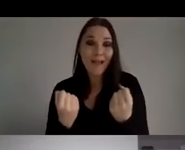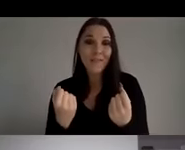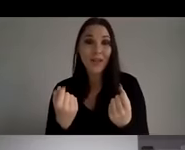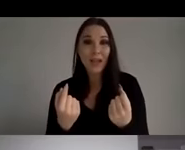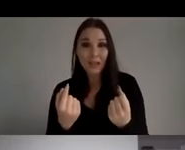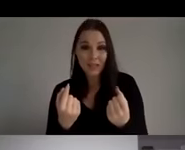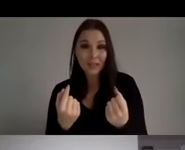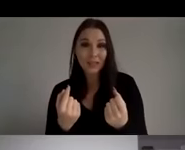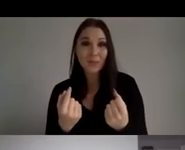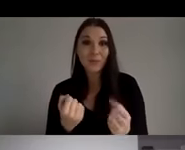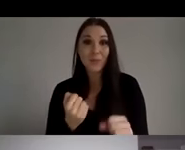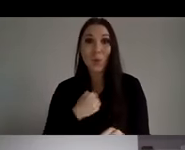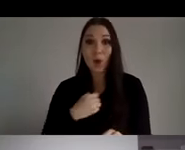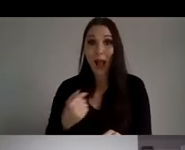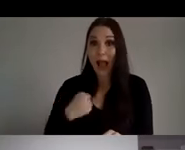Twitter account from